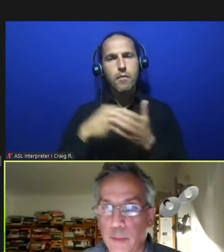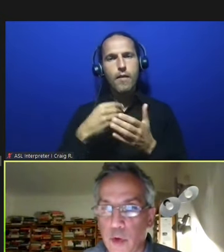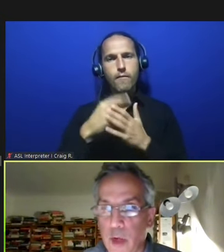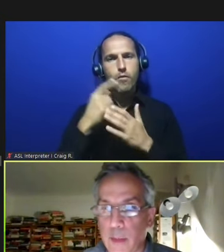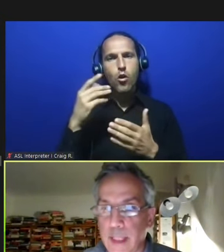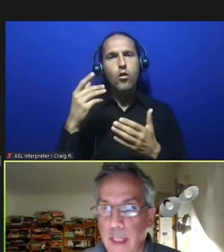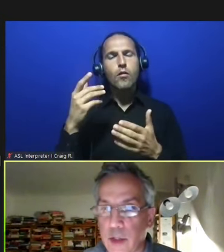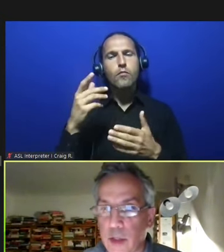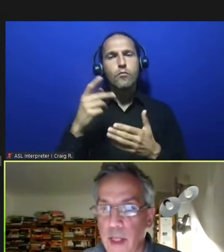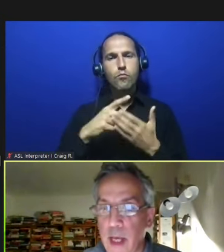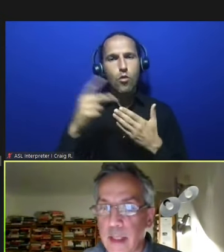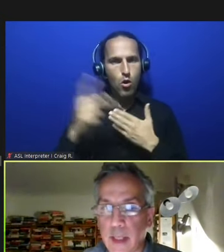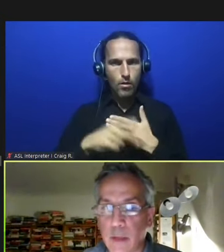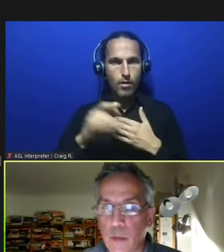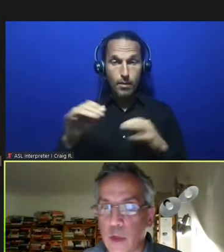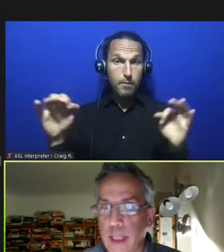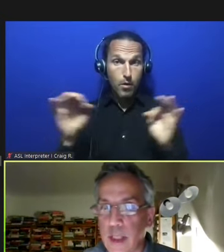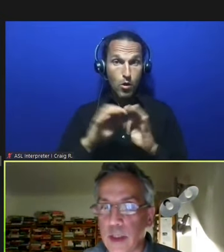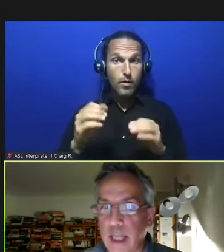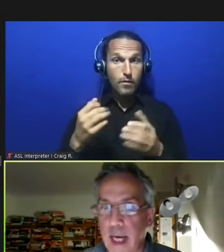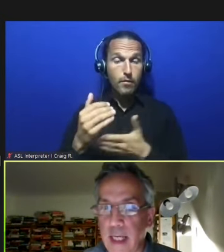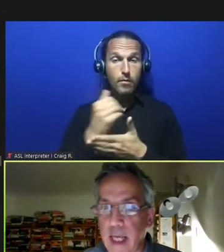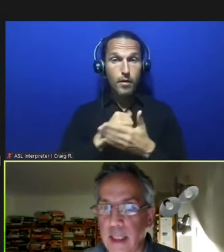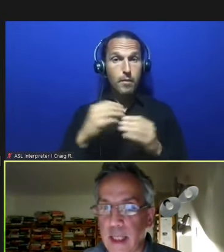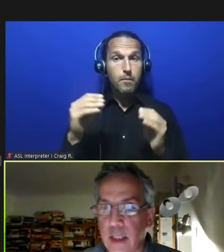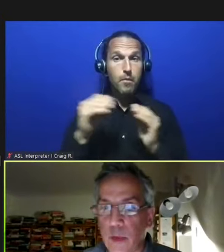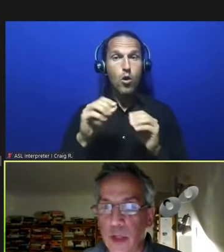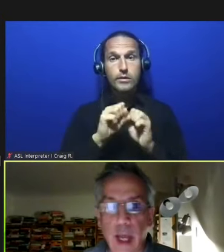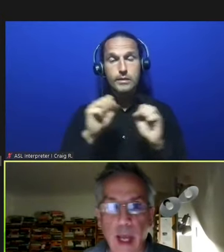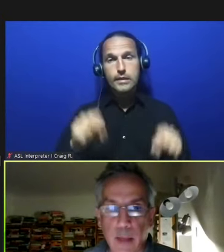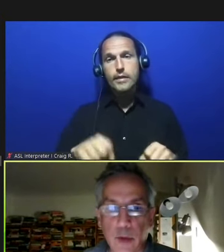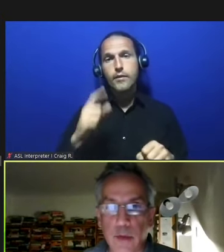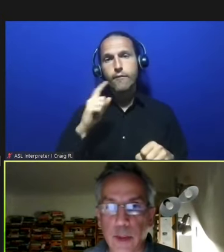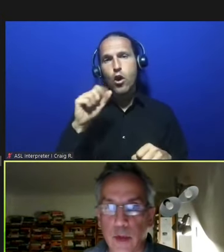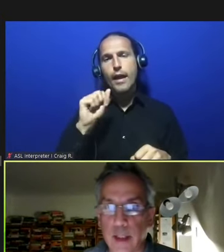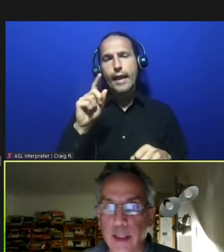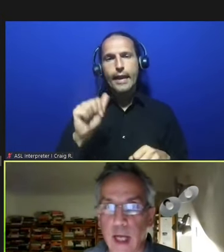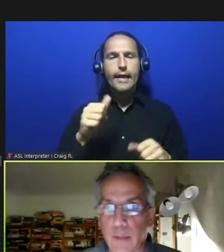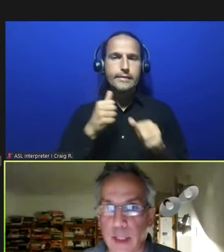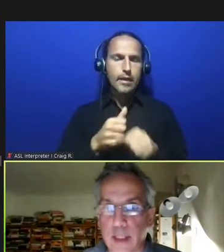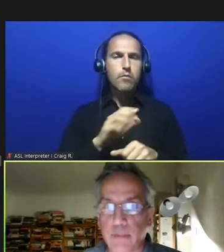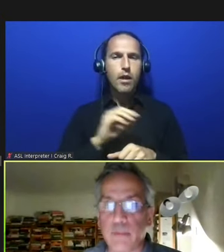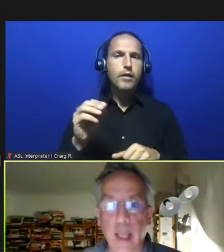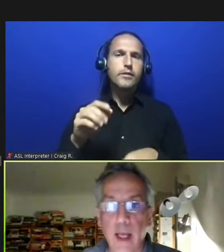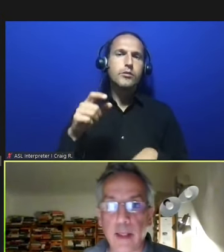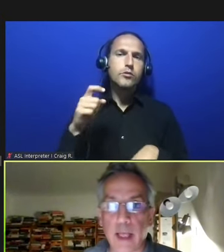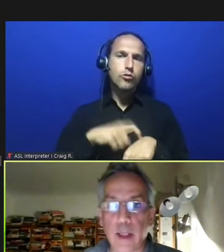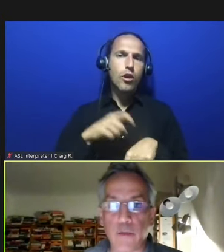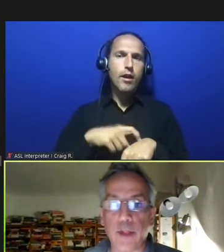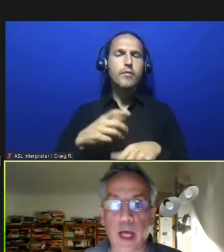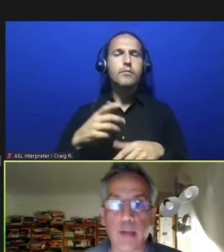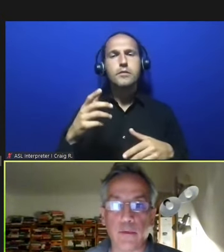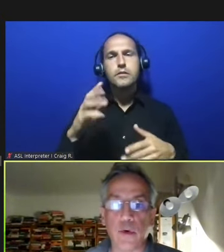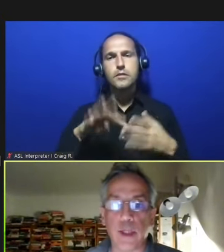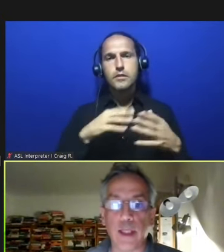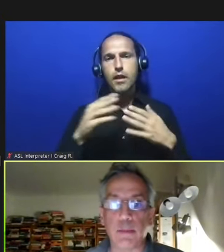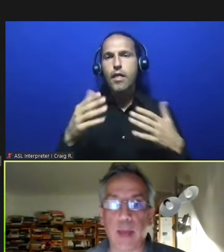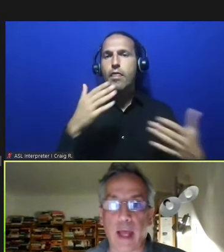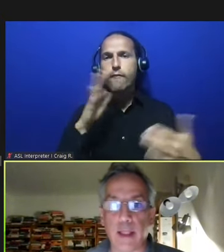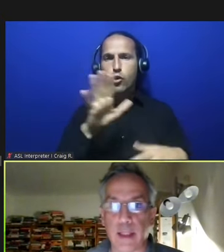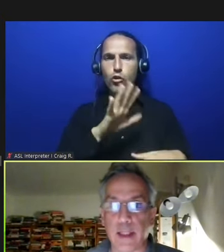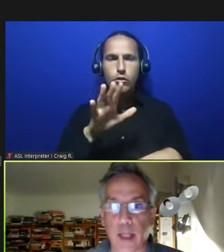program, a program essential to making more stations ADA accessible and improving transit timeliness. Thank you for your time and